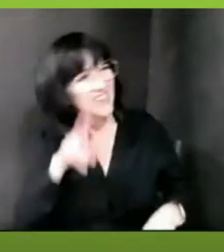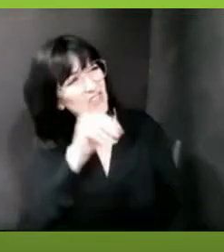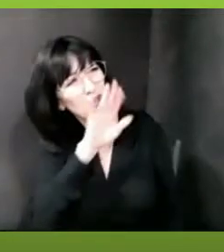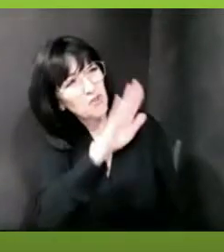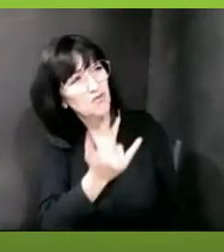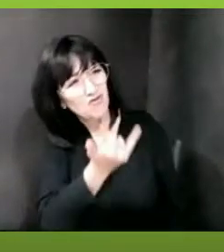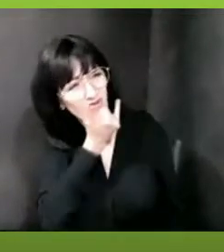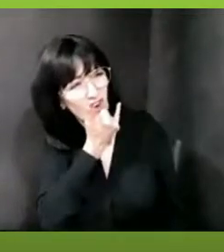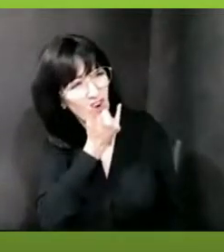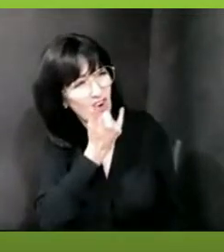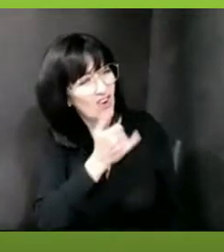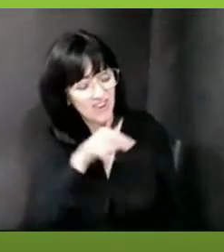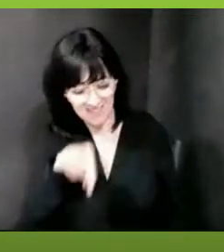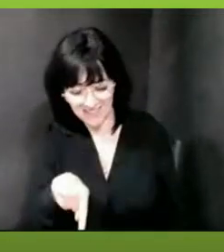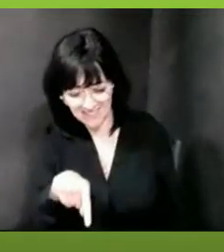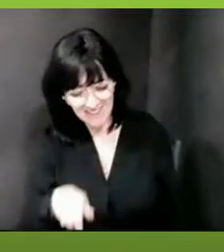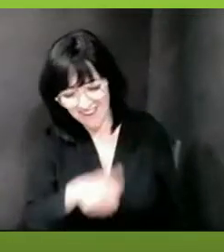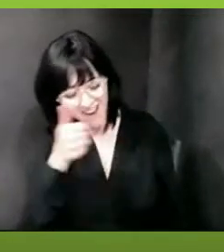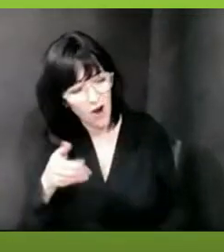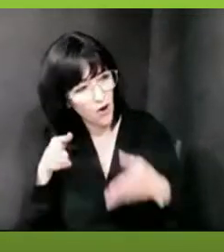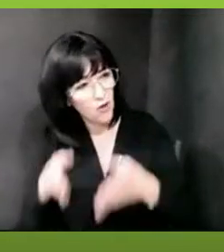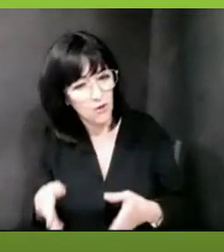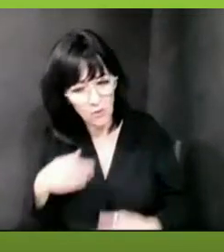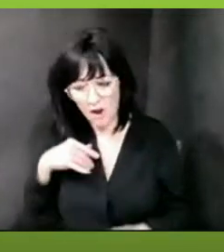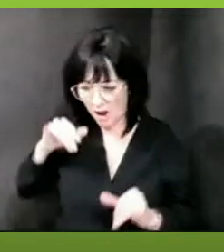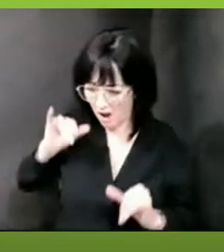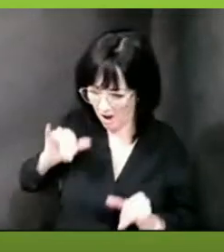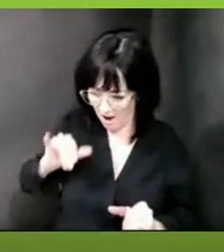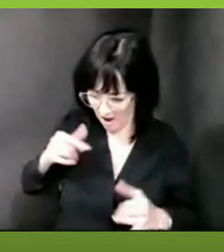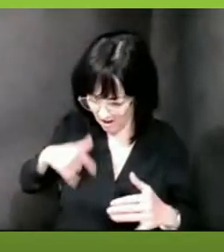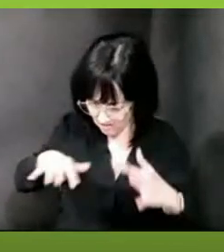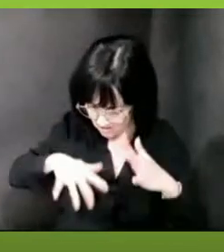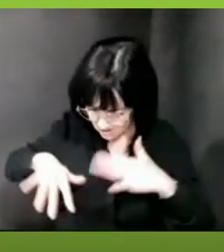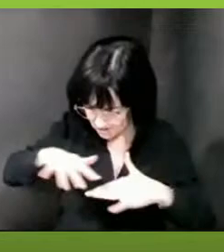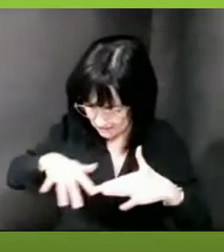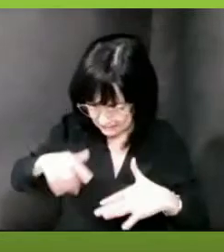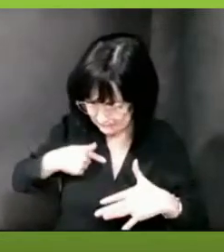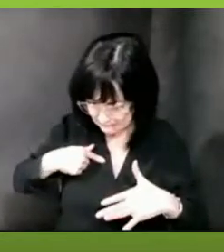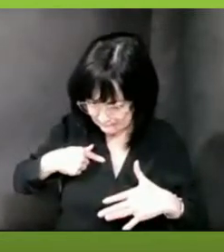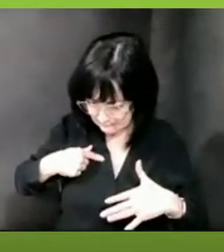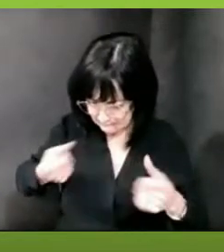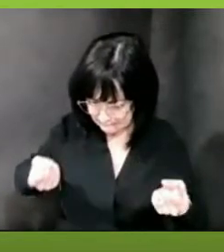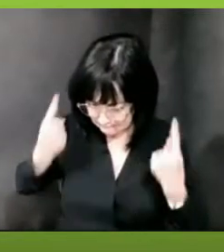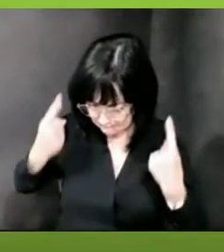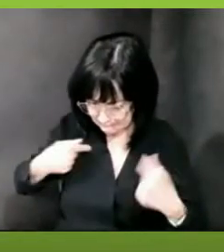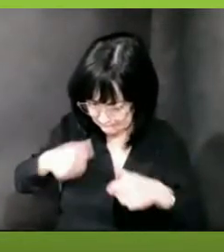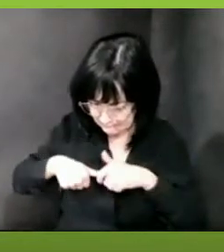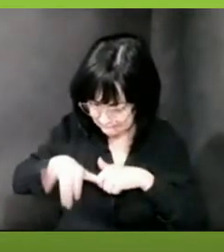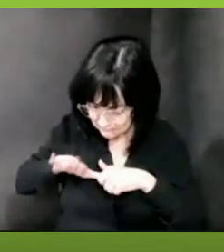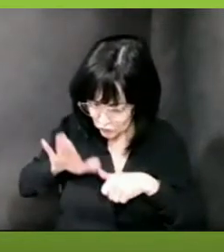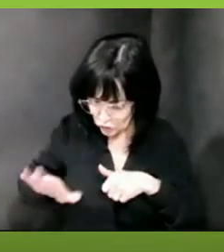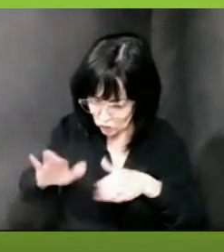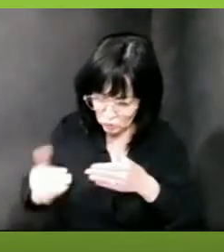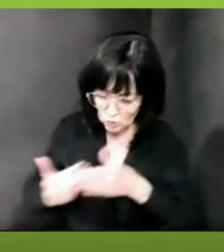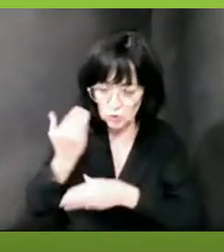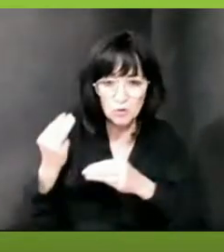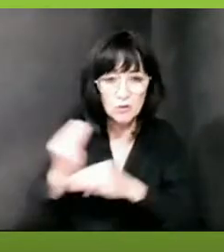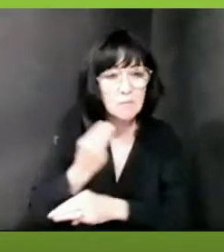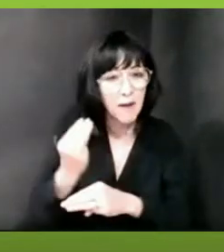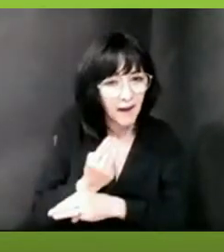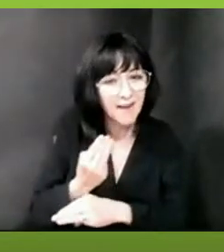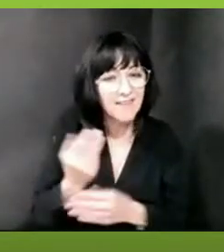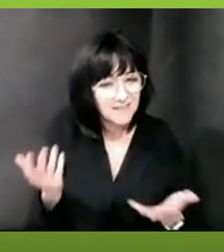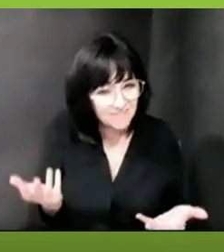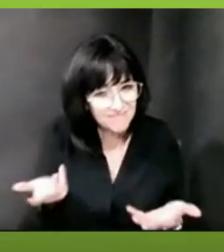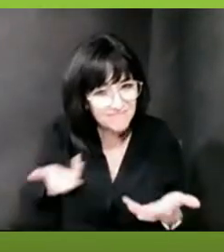So we had to do a lot of focus of, okay, so let's learn from each other. It doesn't have to be a conflict. It doesn't have to be stressful.